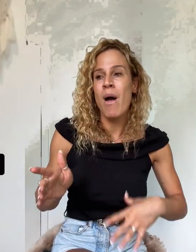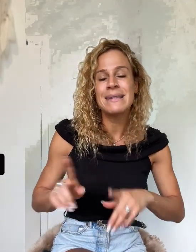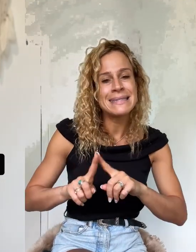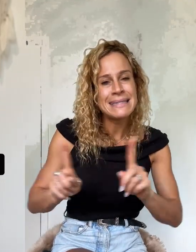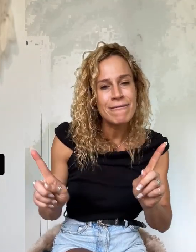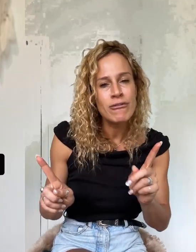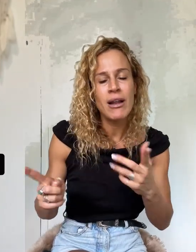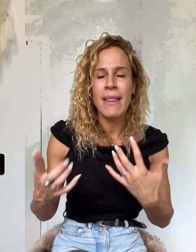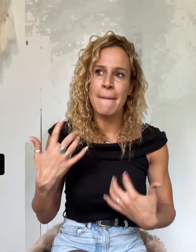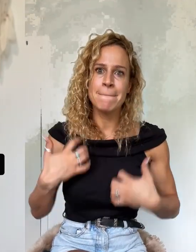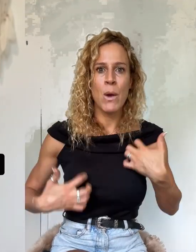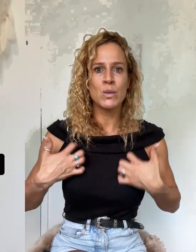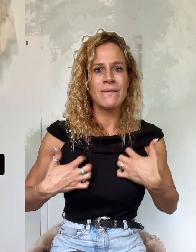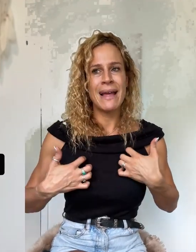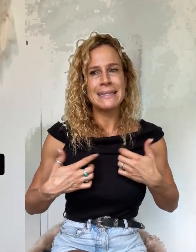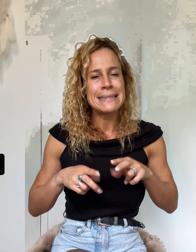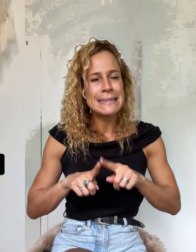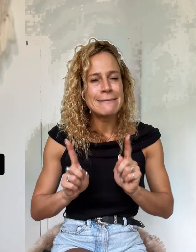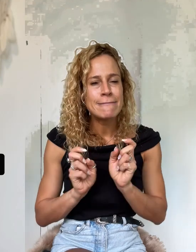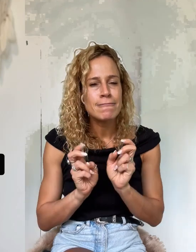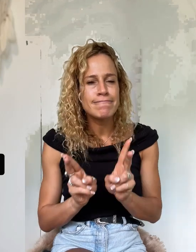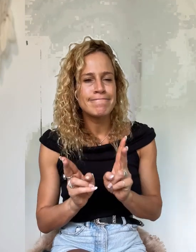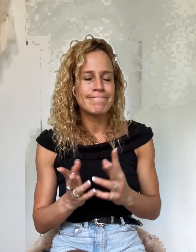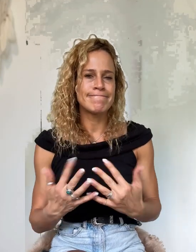then that's something that I've